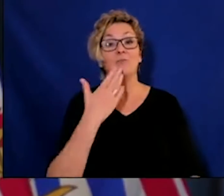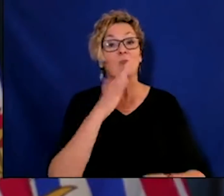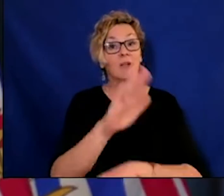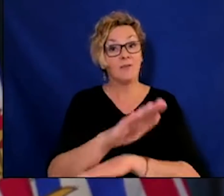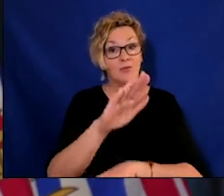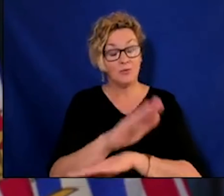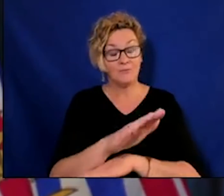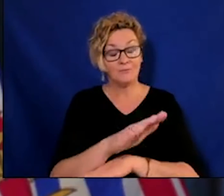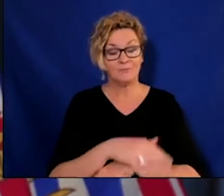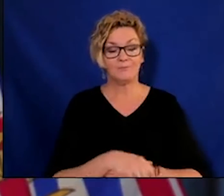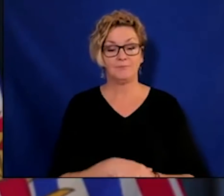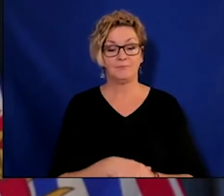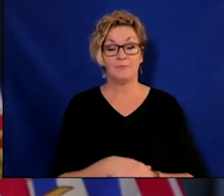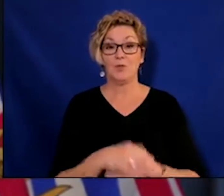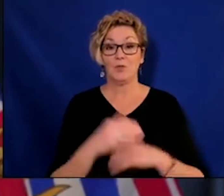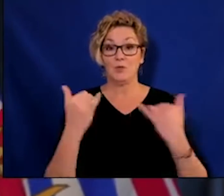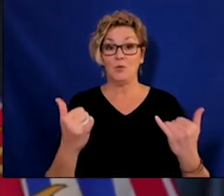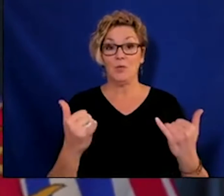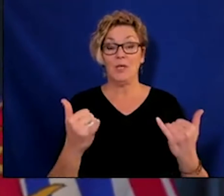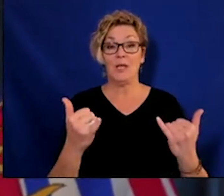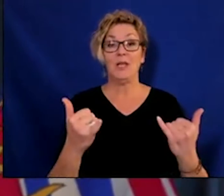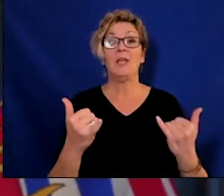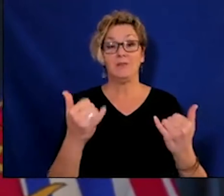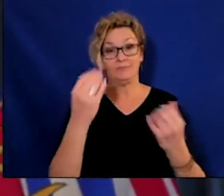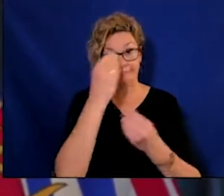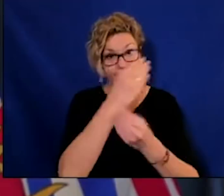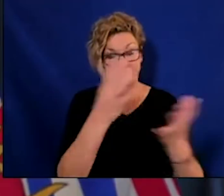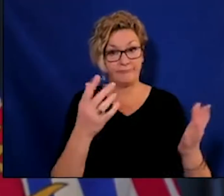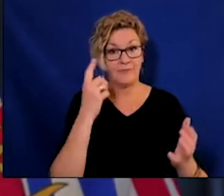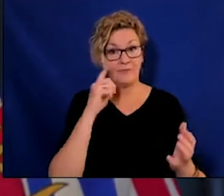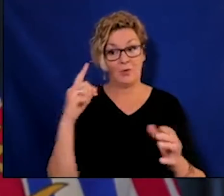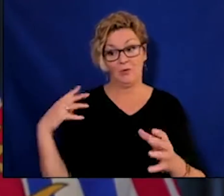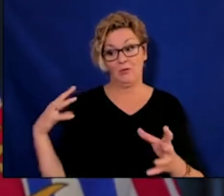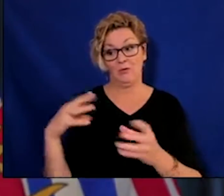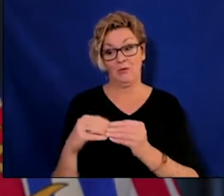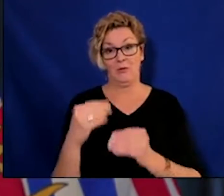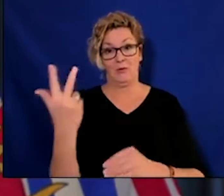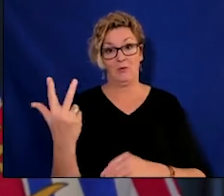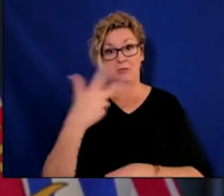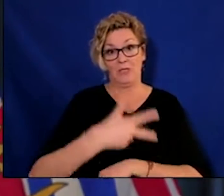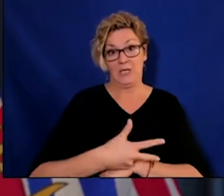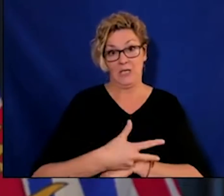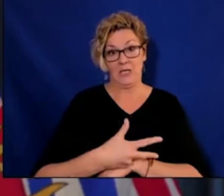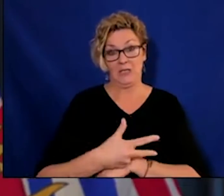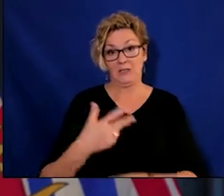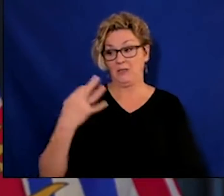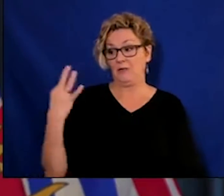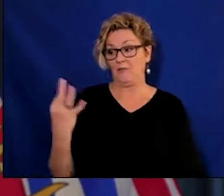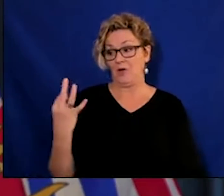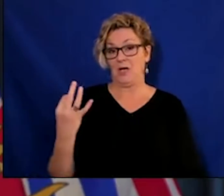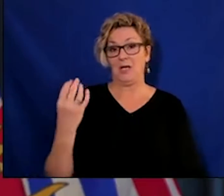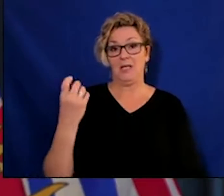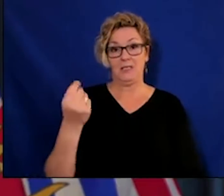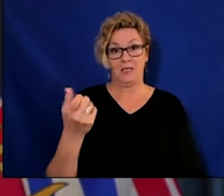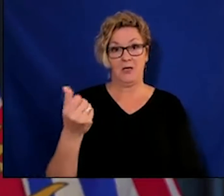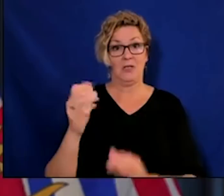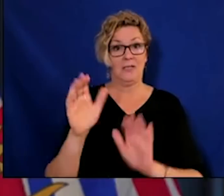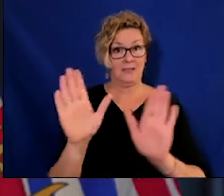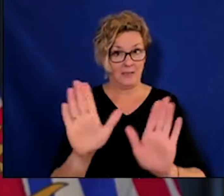For today, we are reporting on the 3 periods from Friday to Saturday, Saturday to Sunday, and Sunday to